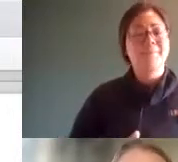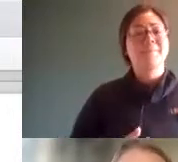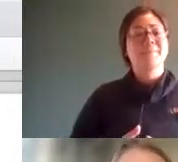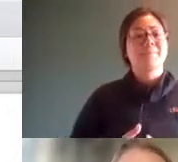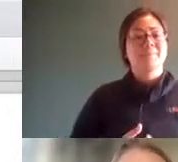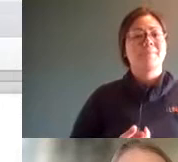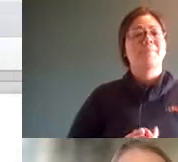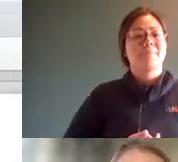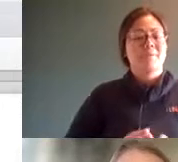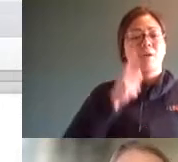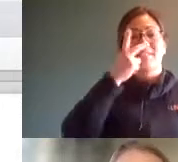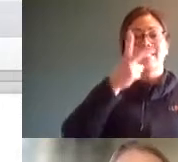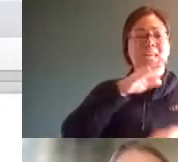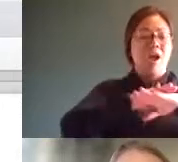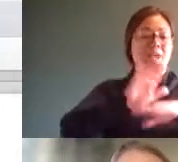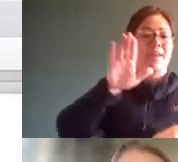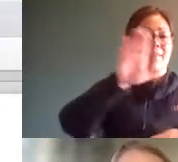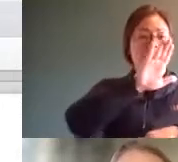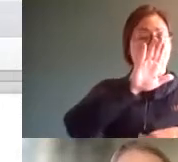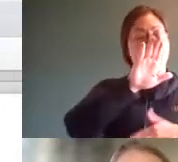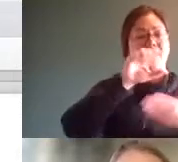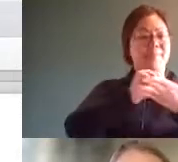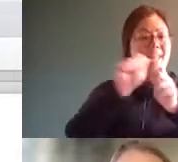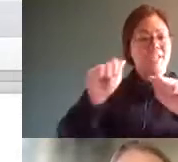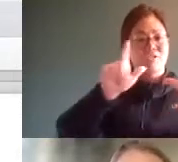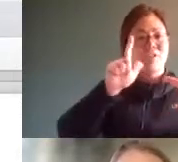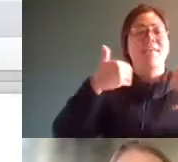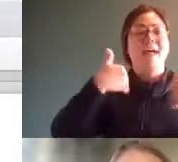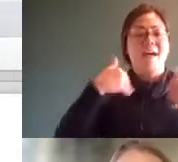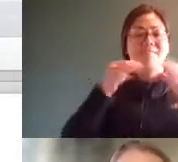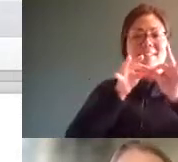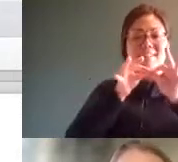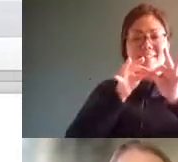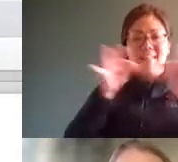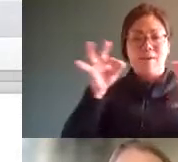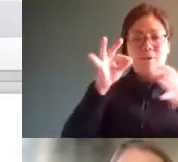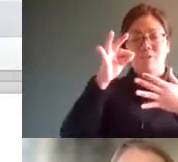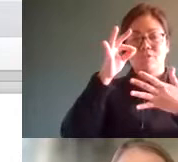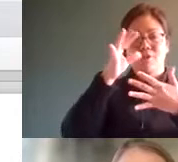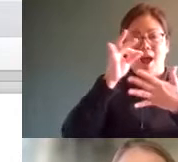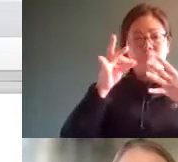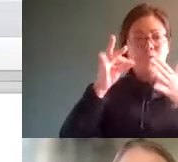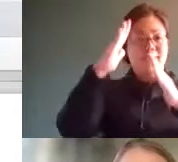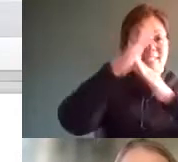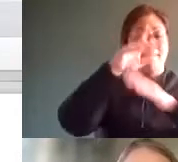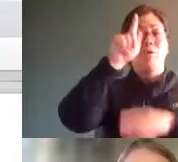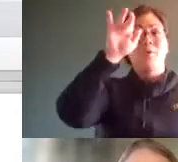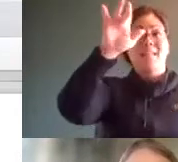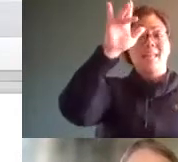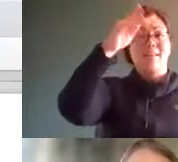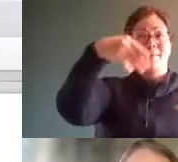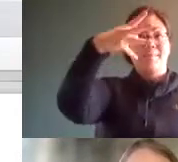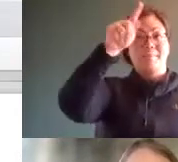see on their homepage, they have a language option here at the top. So once you click on that, it gives